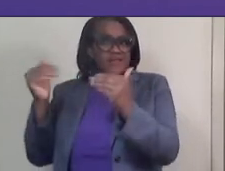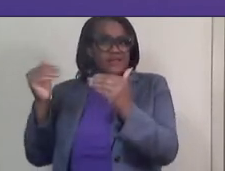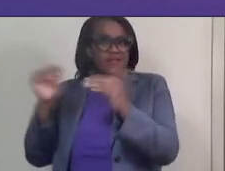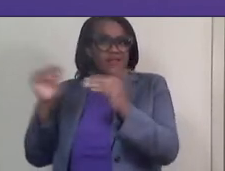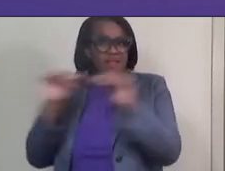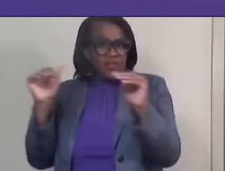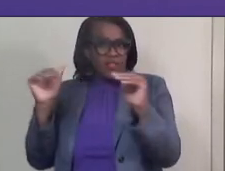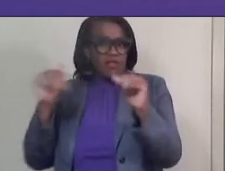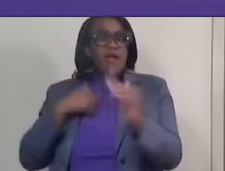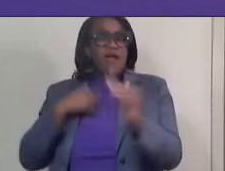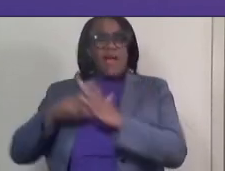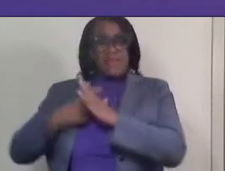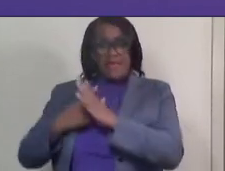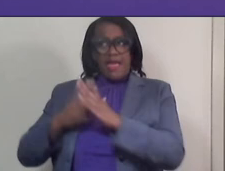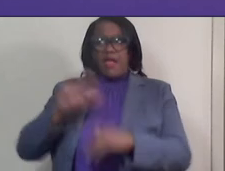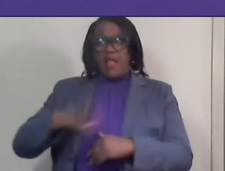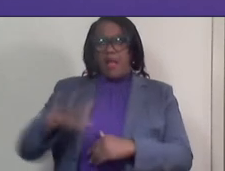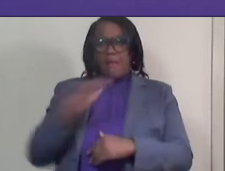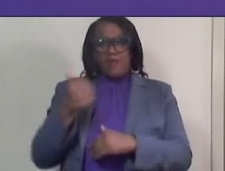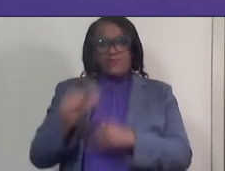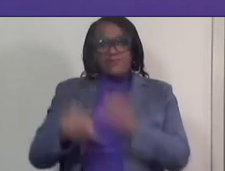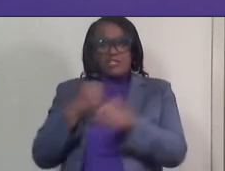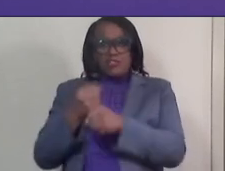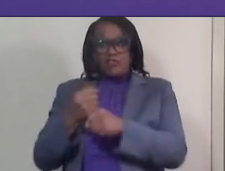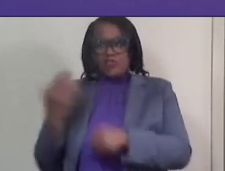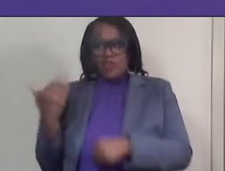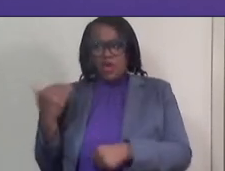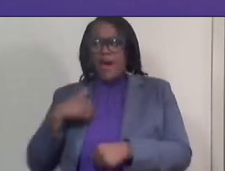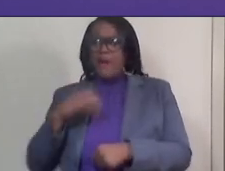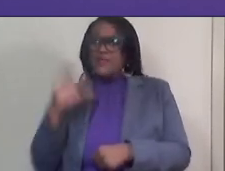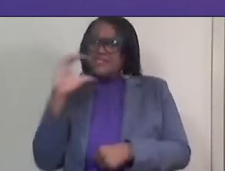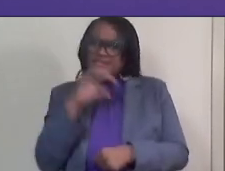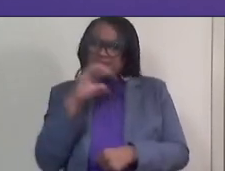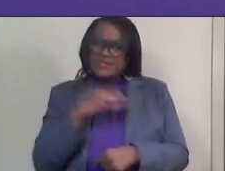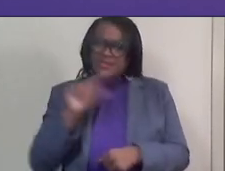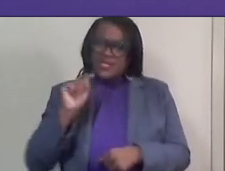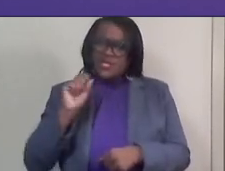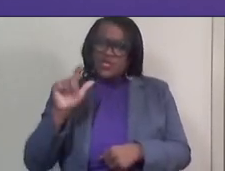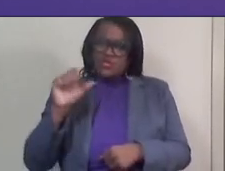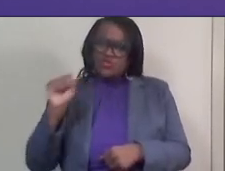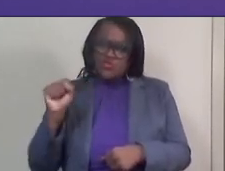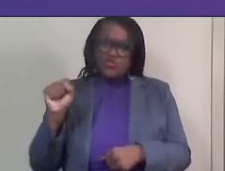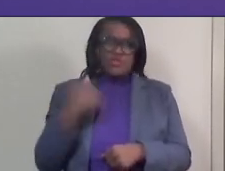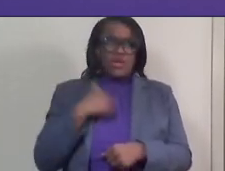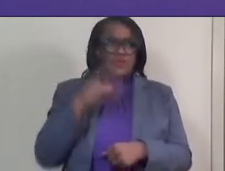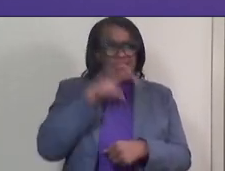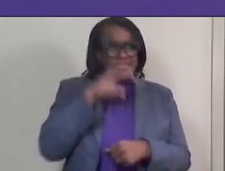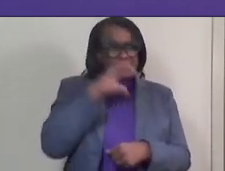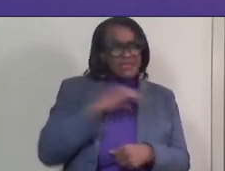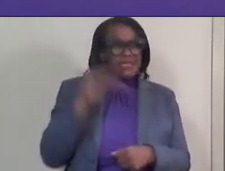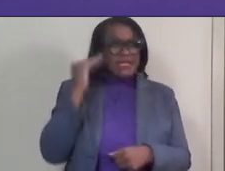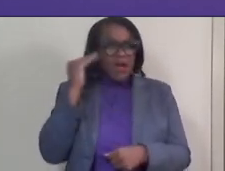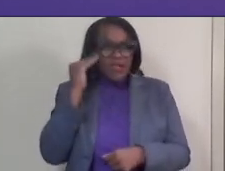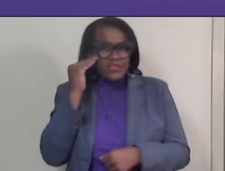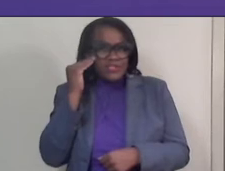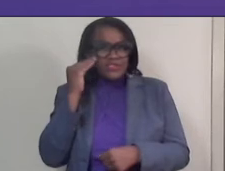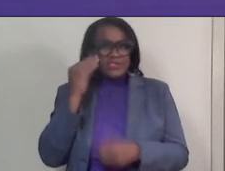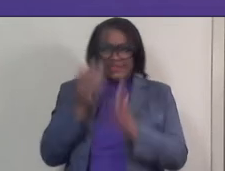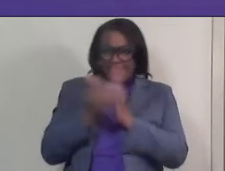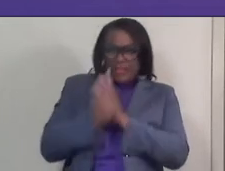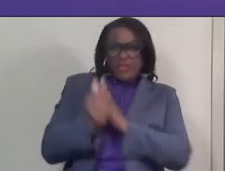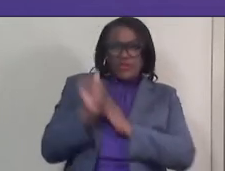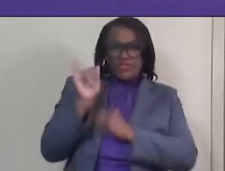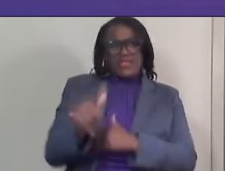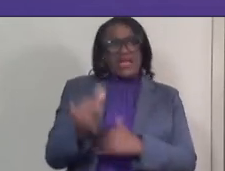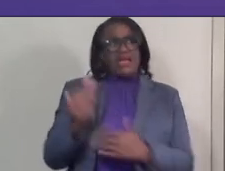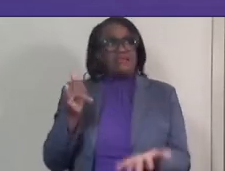about 10 years ago, as Selina mentioned, seeking out tools, seeking out knowledge, seeking out skills that would help me